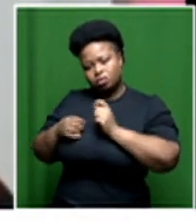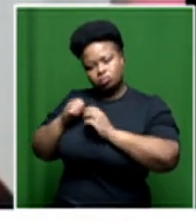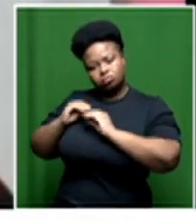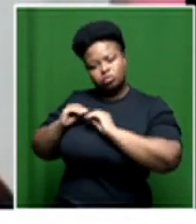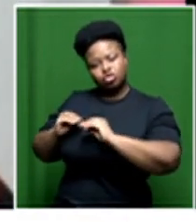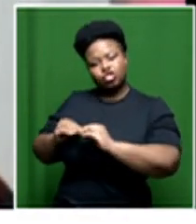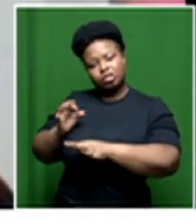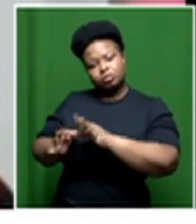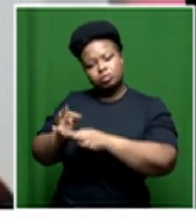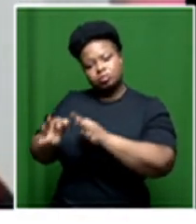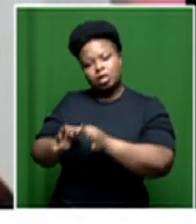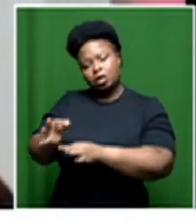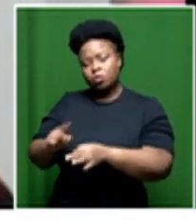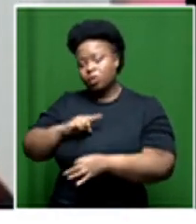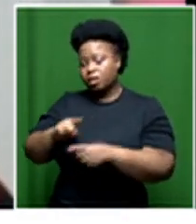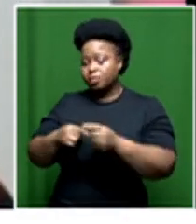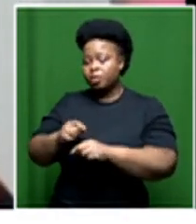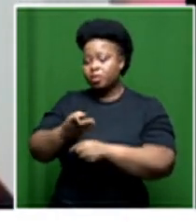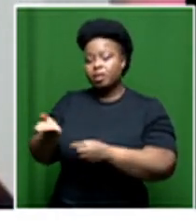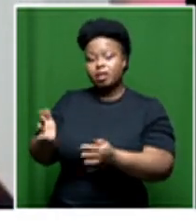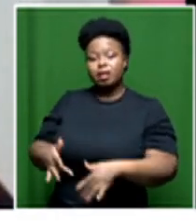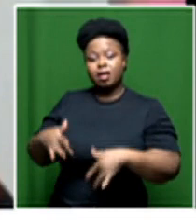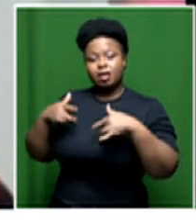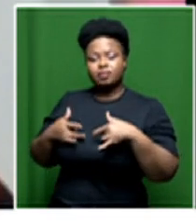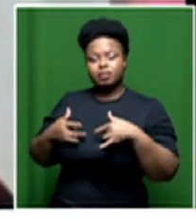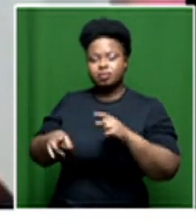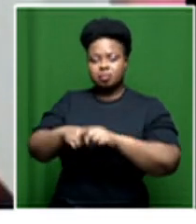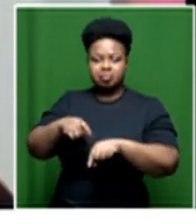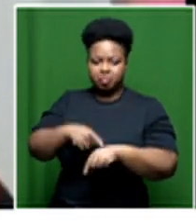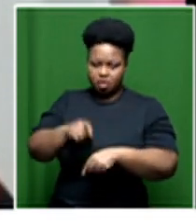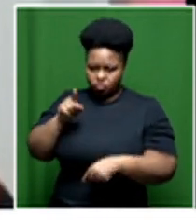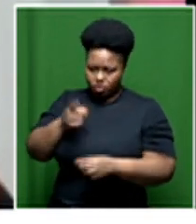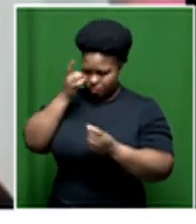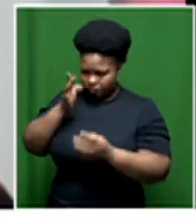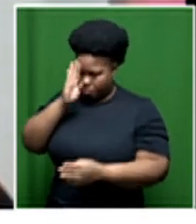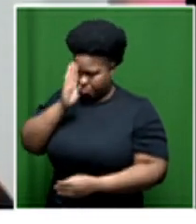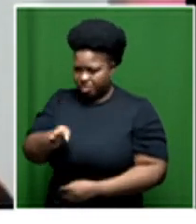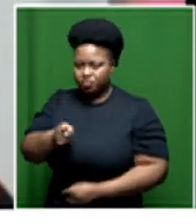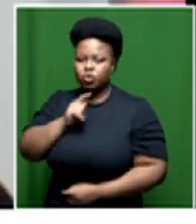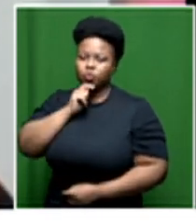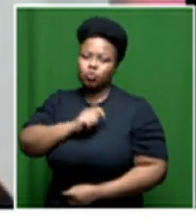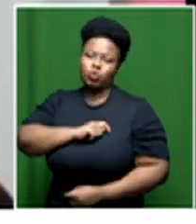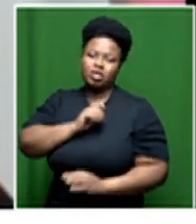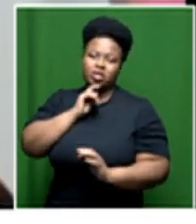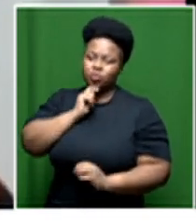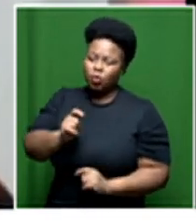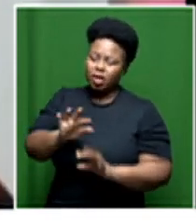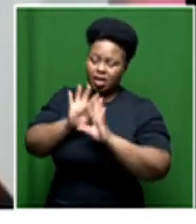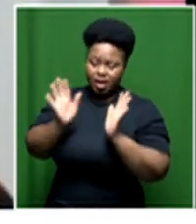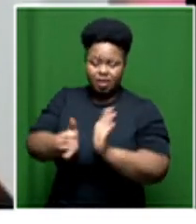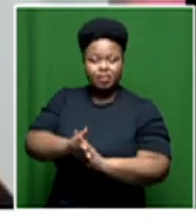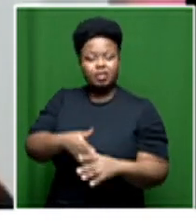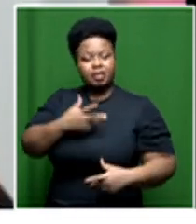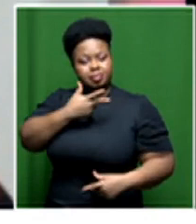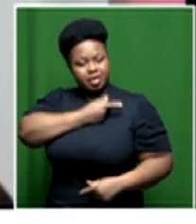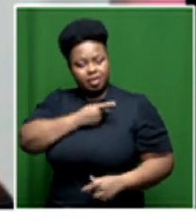them, because this is more about their lives, and they ought to be told the truth in terms of what is the meaning of the